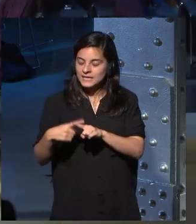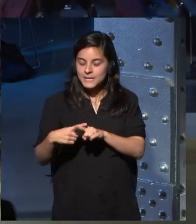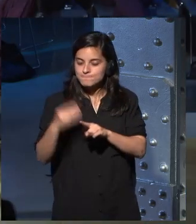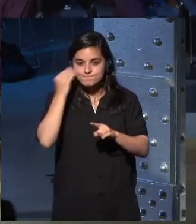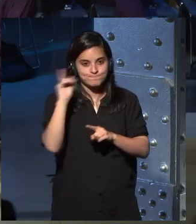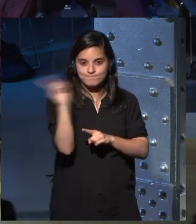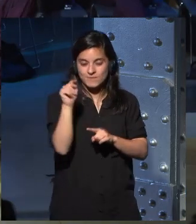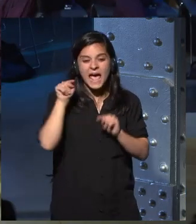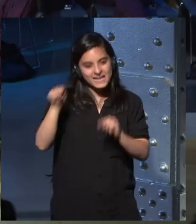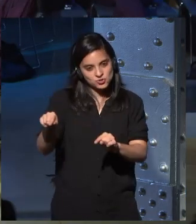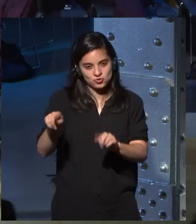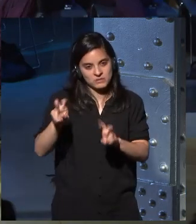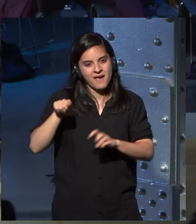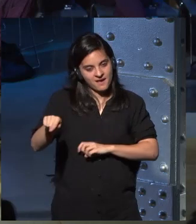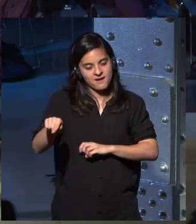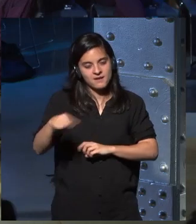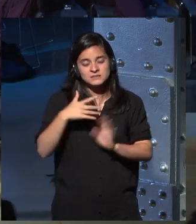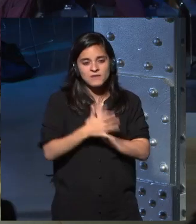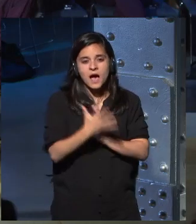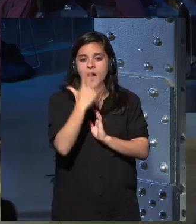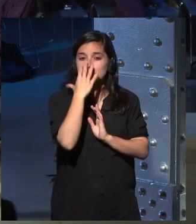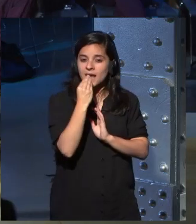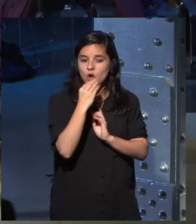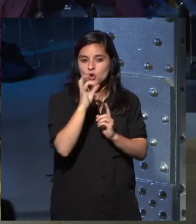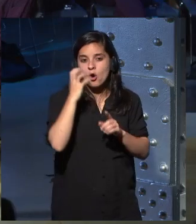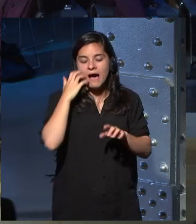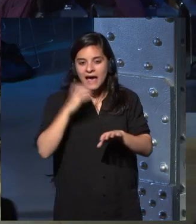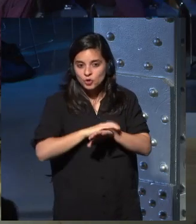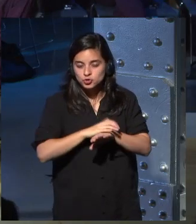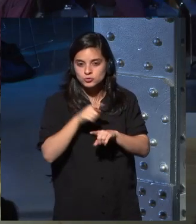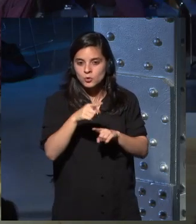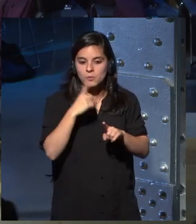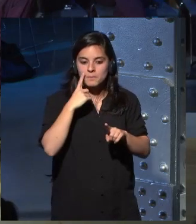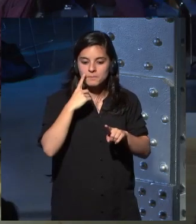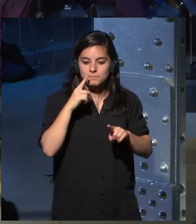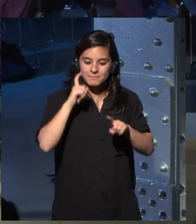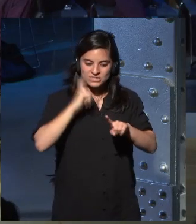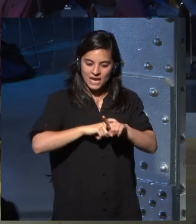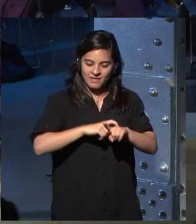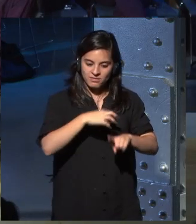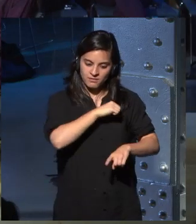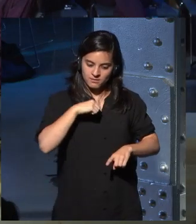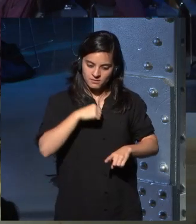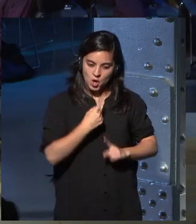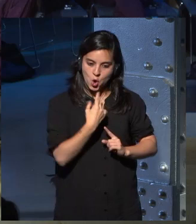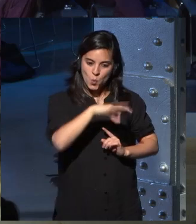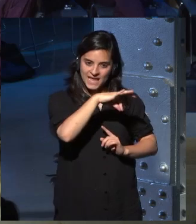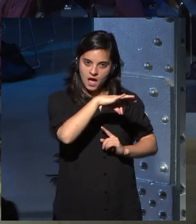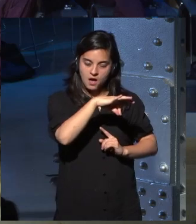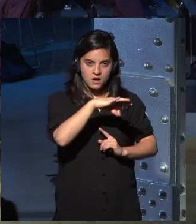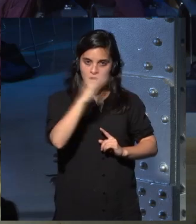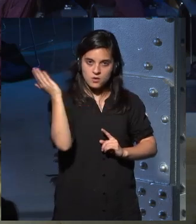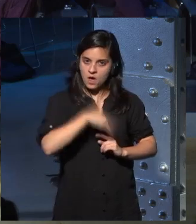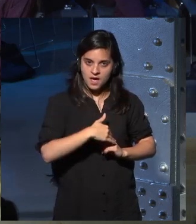cats do not have a character, and agree with Elizabeth Costello. More controversial is her claim that an